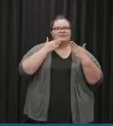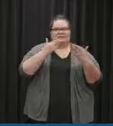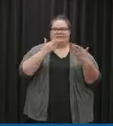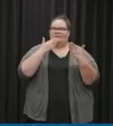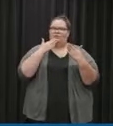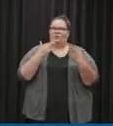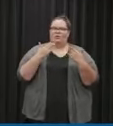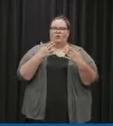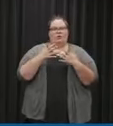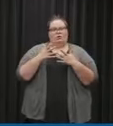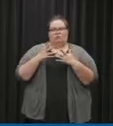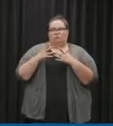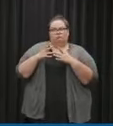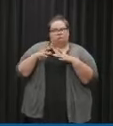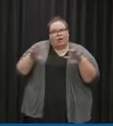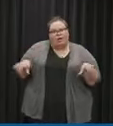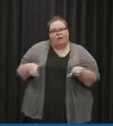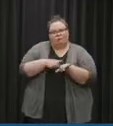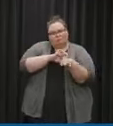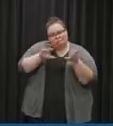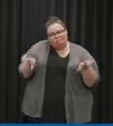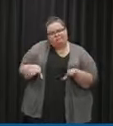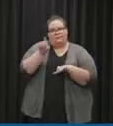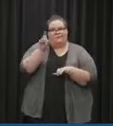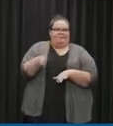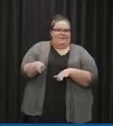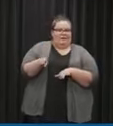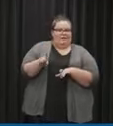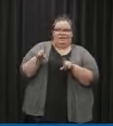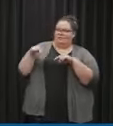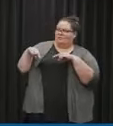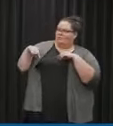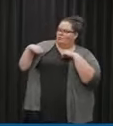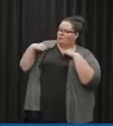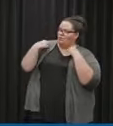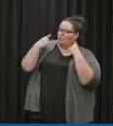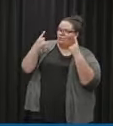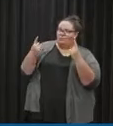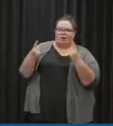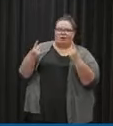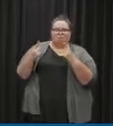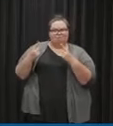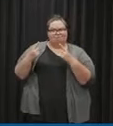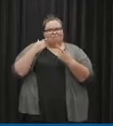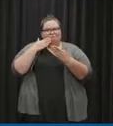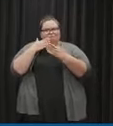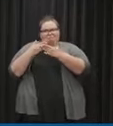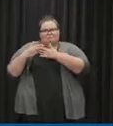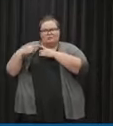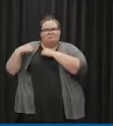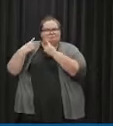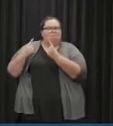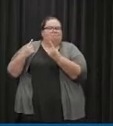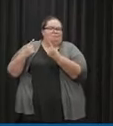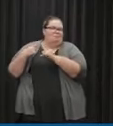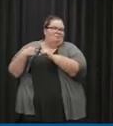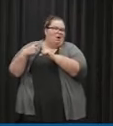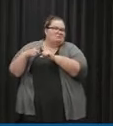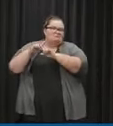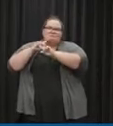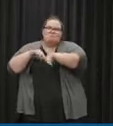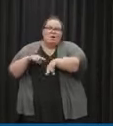involved. Work ahead of us, and I know that, again, so far we've come through the pandemic with some really positive results, and I would